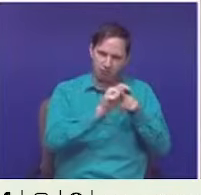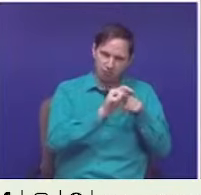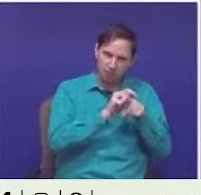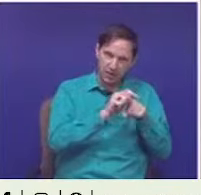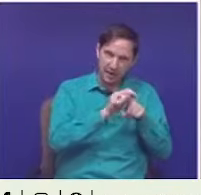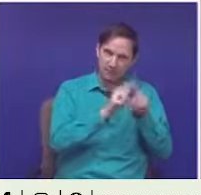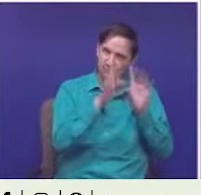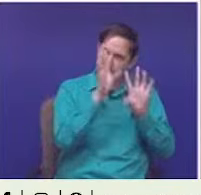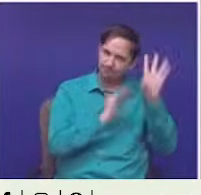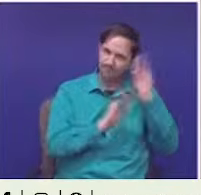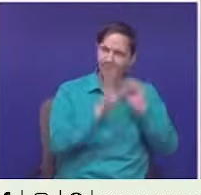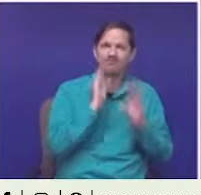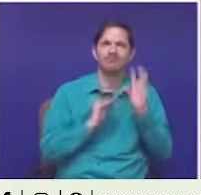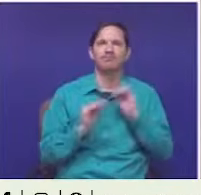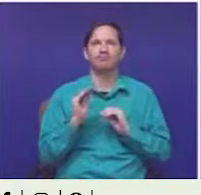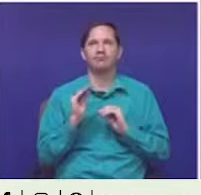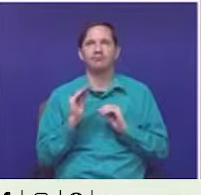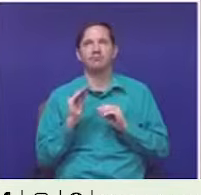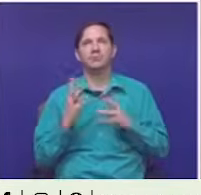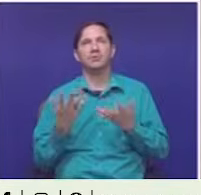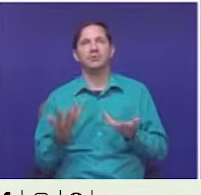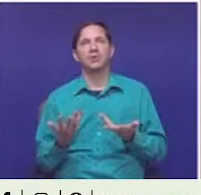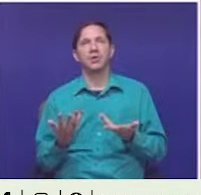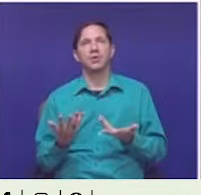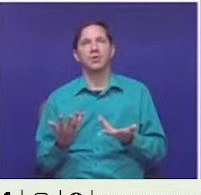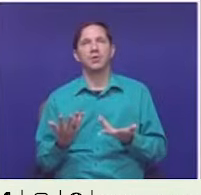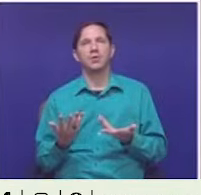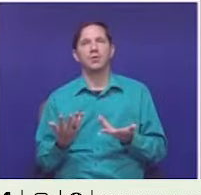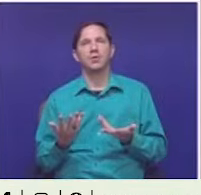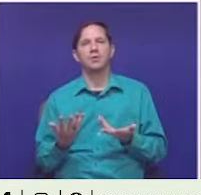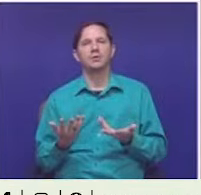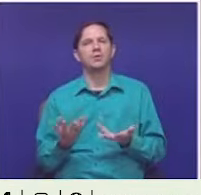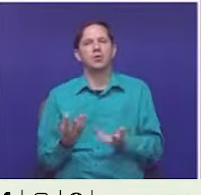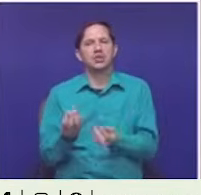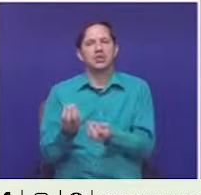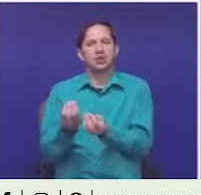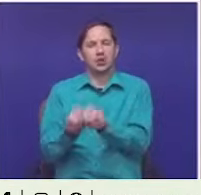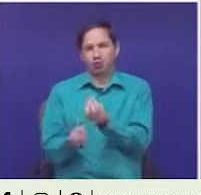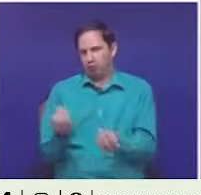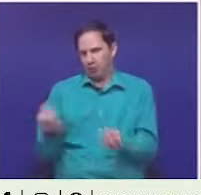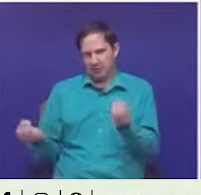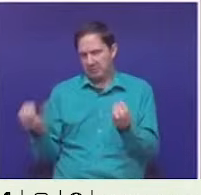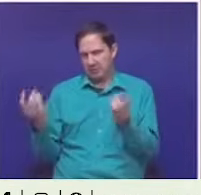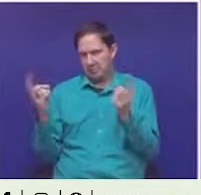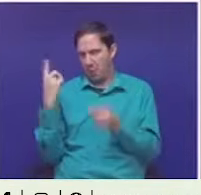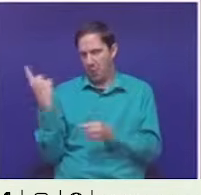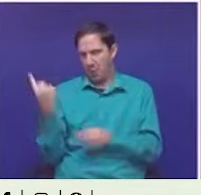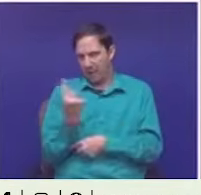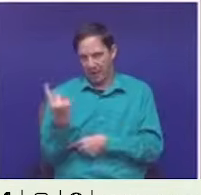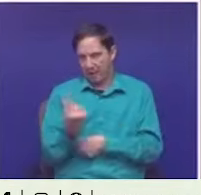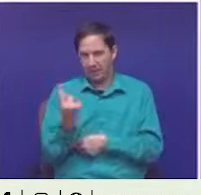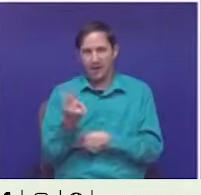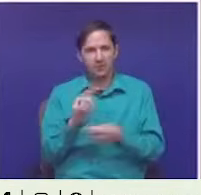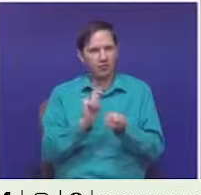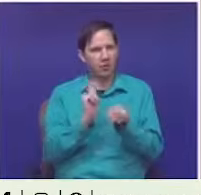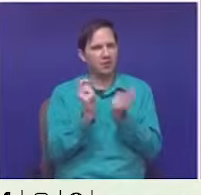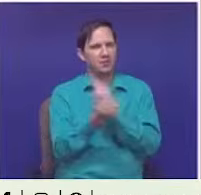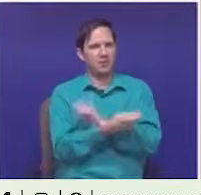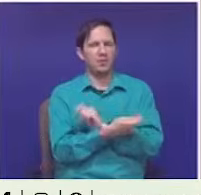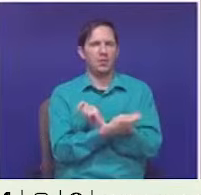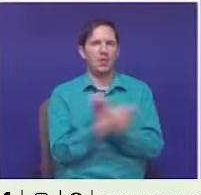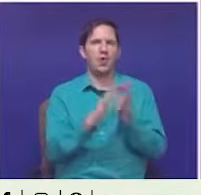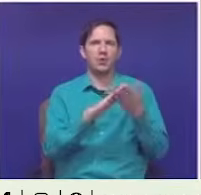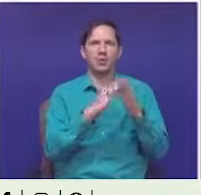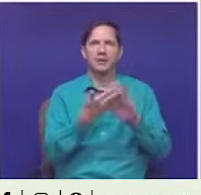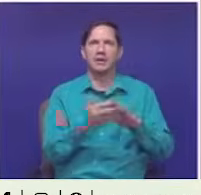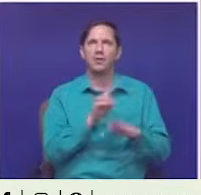to go gain that. So for me, this is more than just about children. It's now transforming communities, because a woman who was just